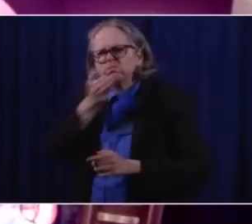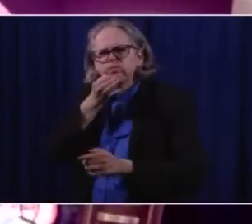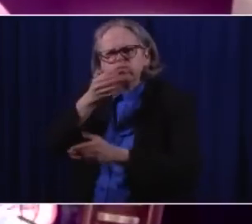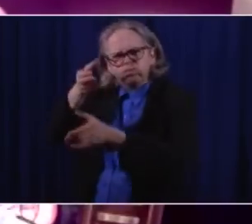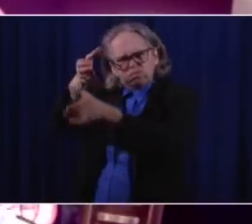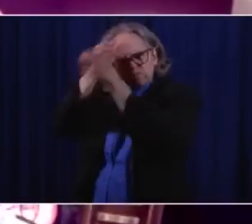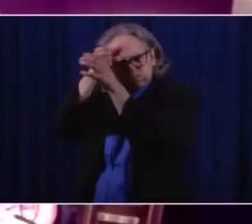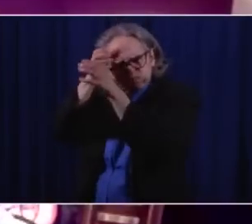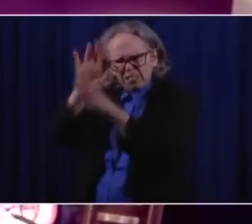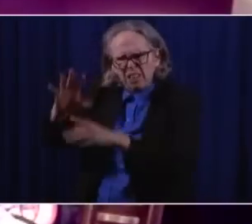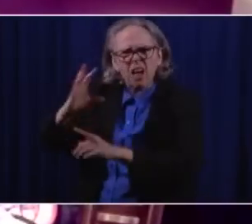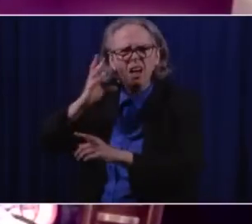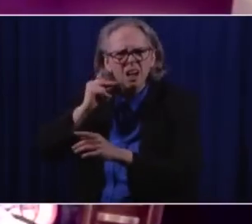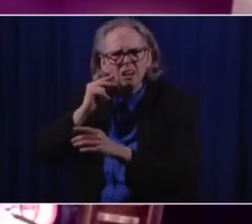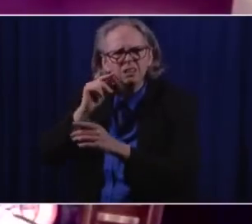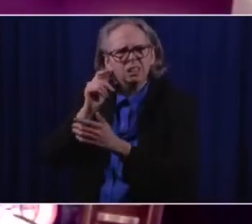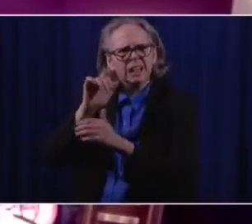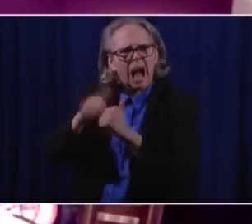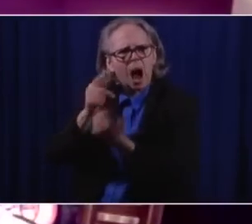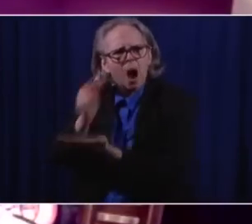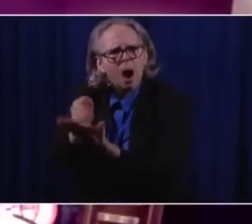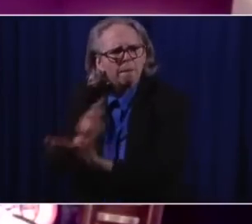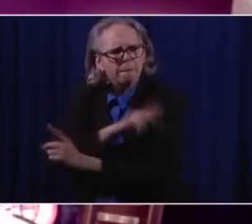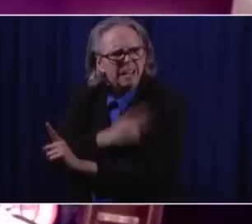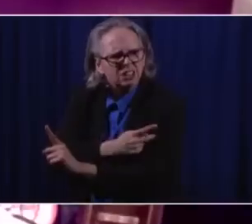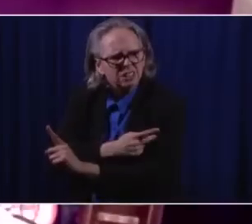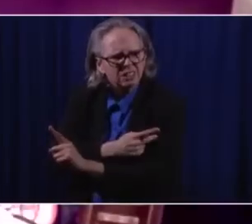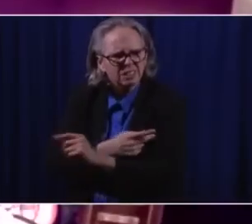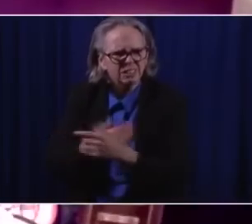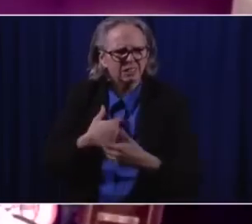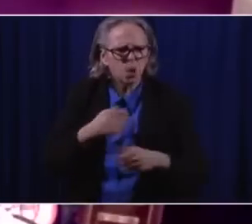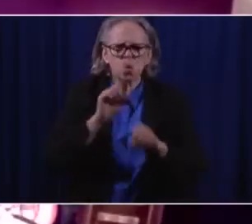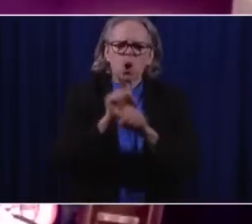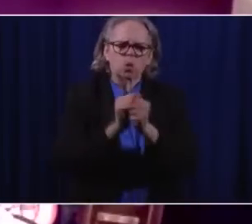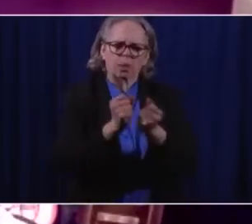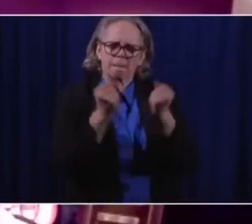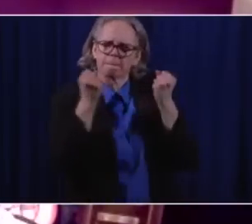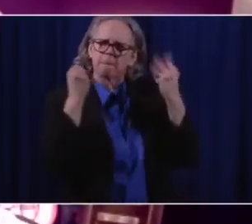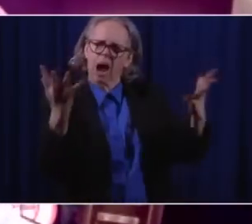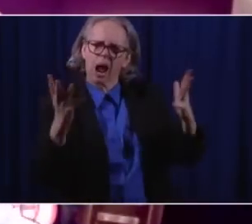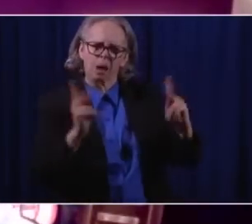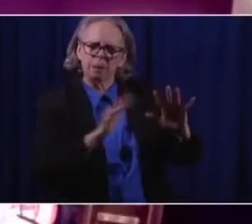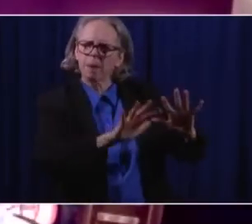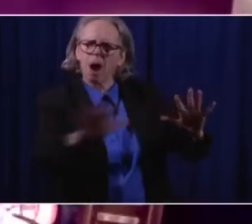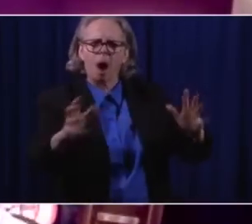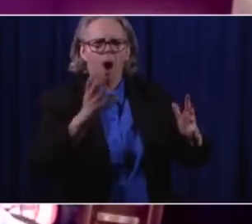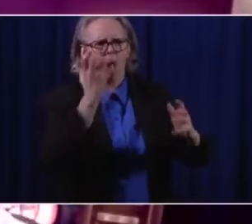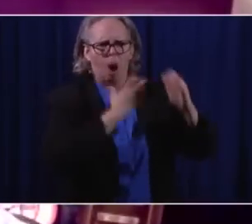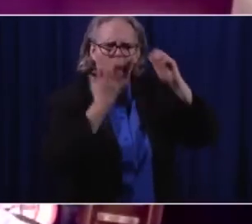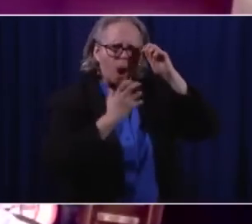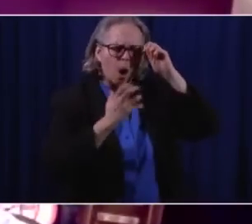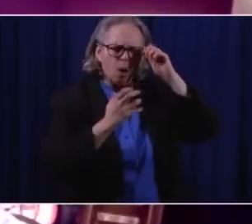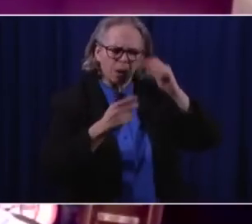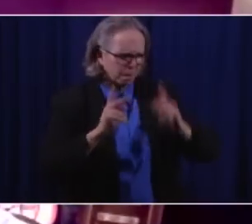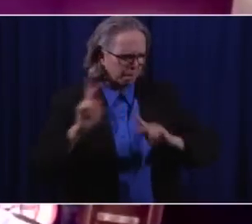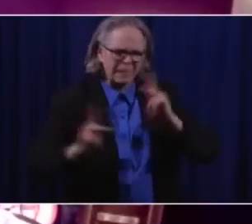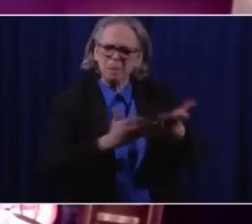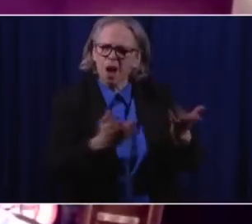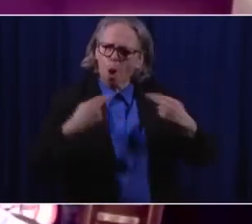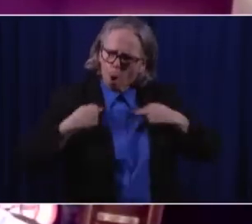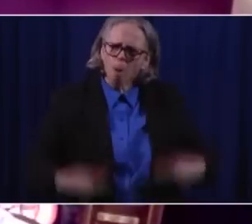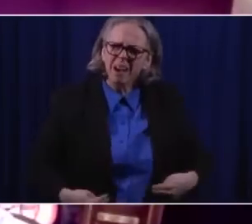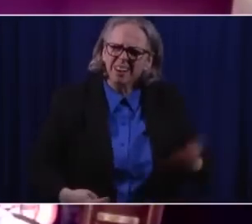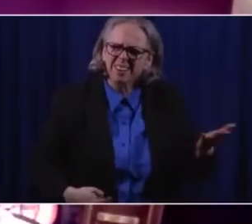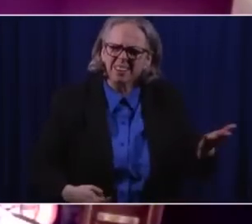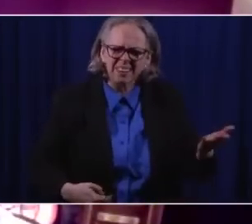some amazingly dedicated people, but they can only do so much. Every day they do miracles, but they can't